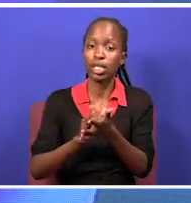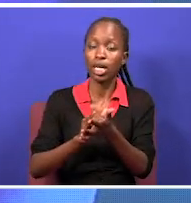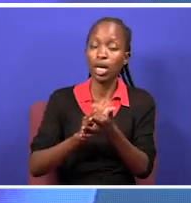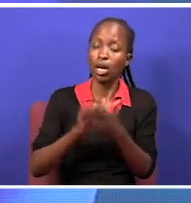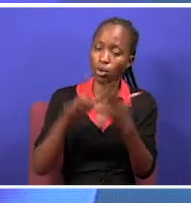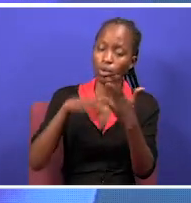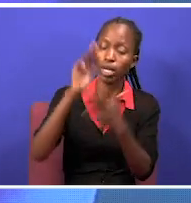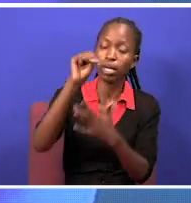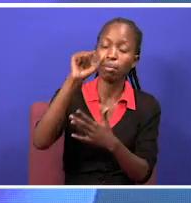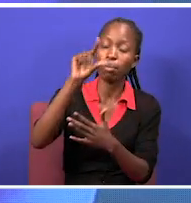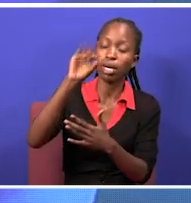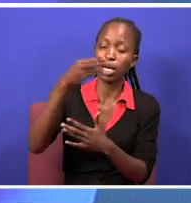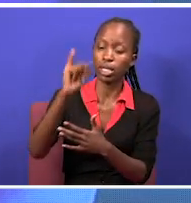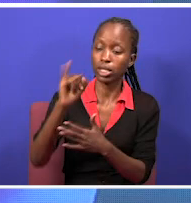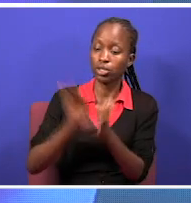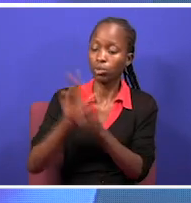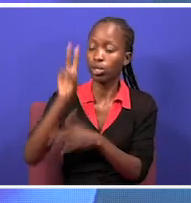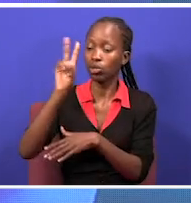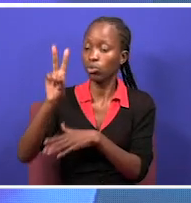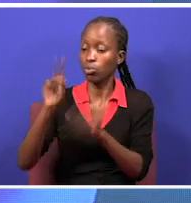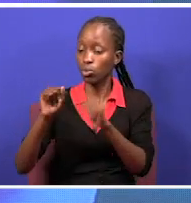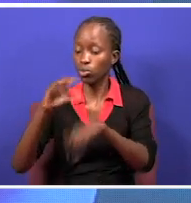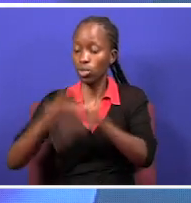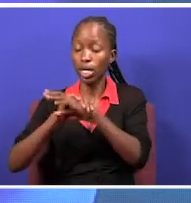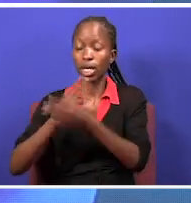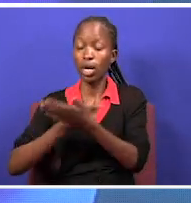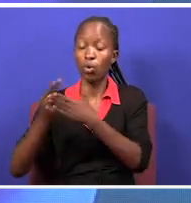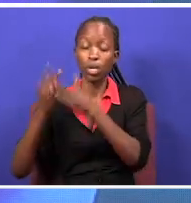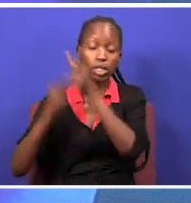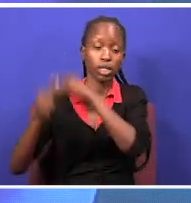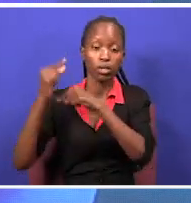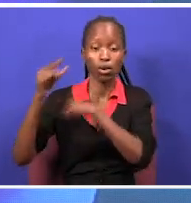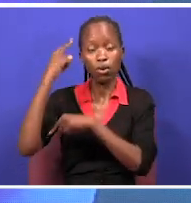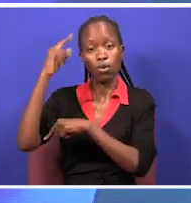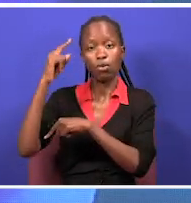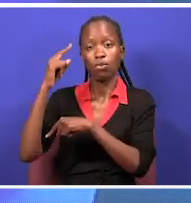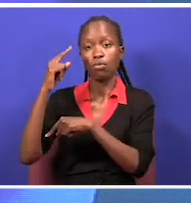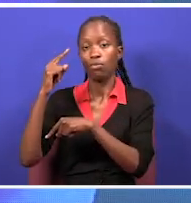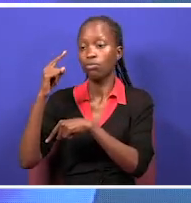2, a godly generation for rich season of life.